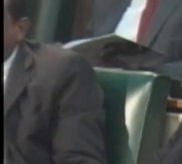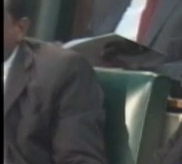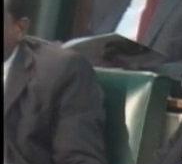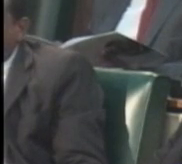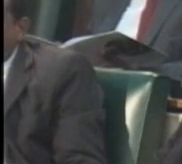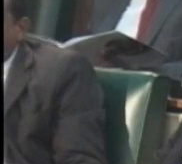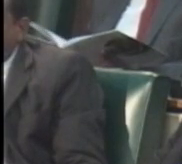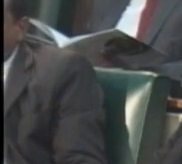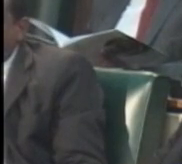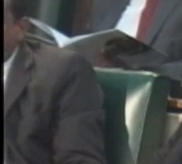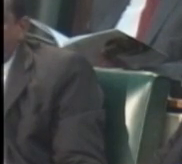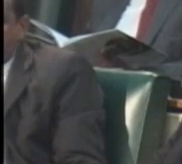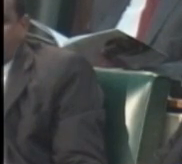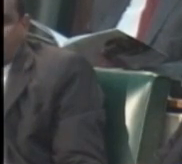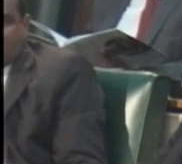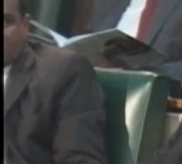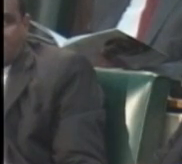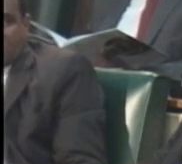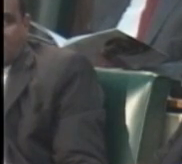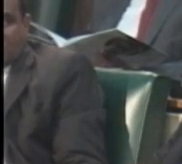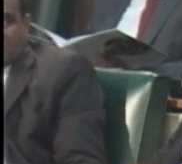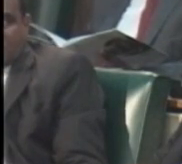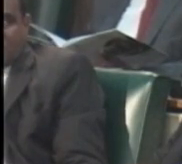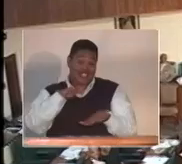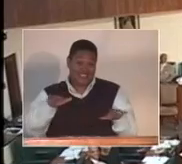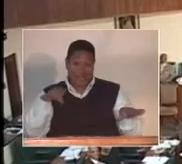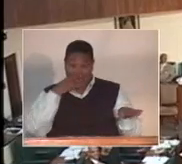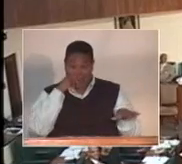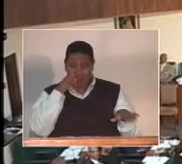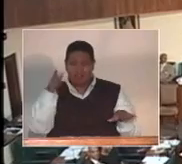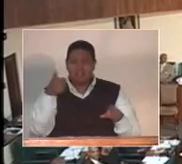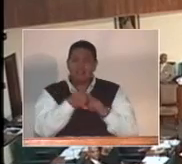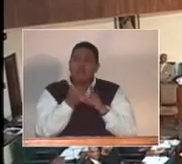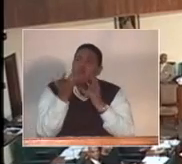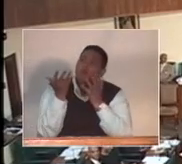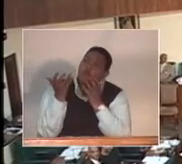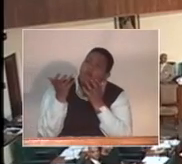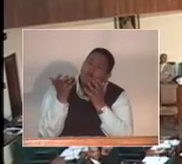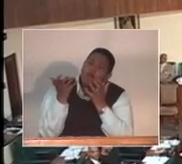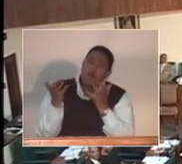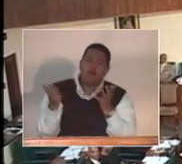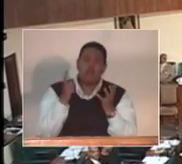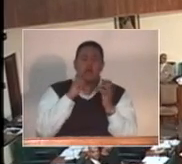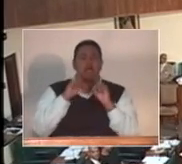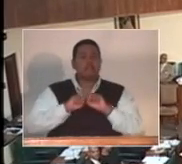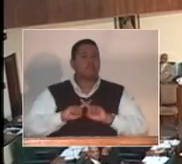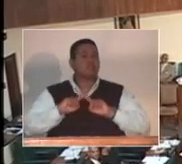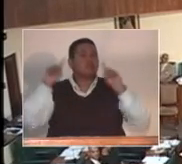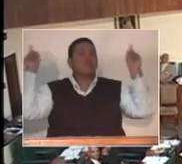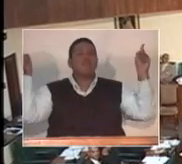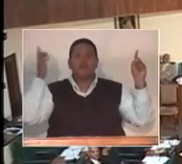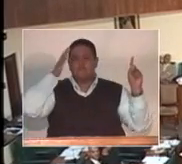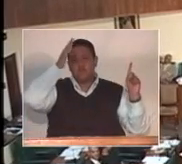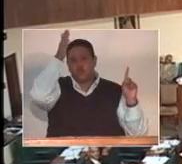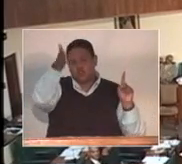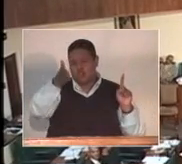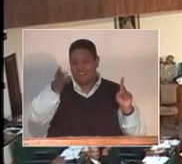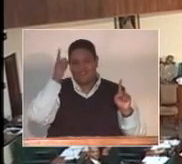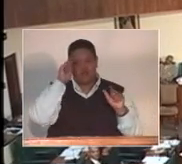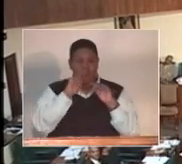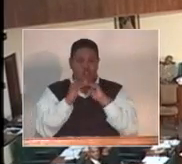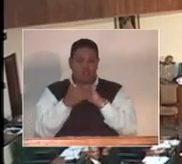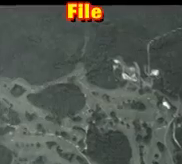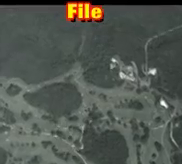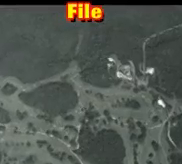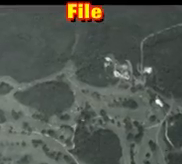commence between representatives of the government and the Jamaican team. Minister Hilton was making his contribution to the 2015-2016